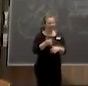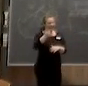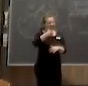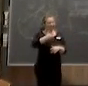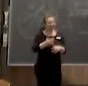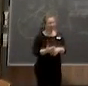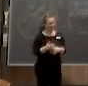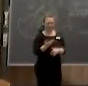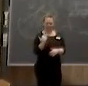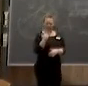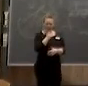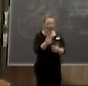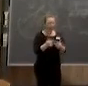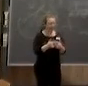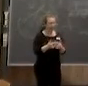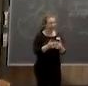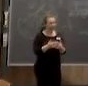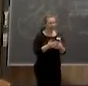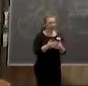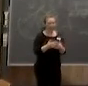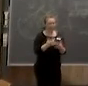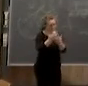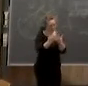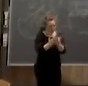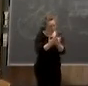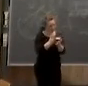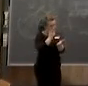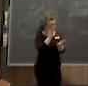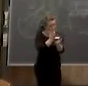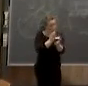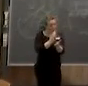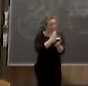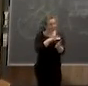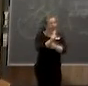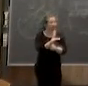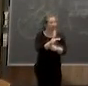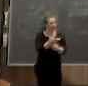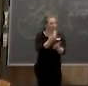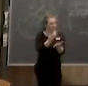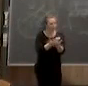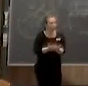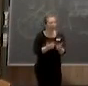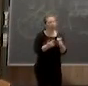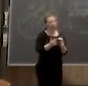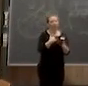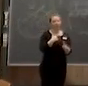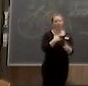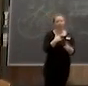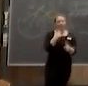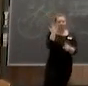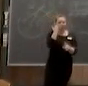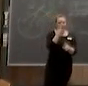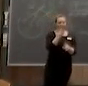hierarchical decision-making structure, but it's, I guess, you conceal it